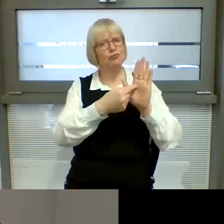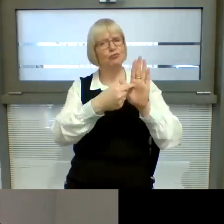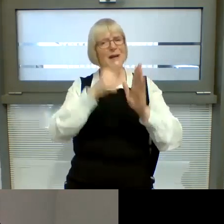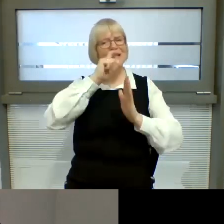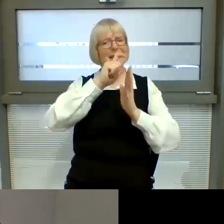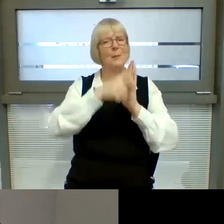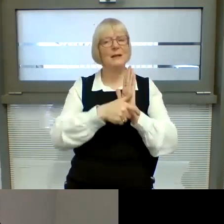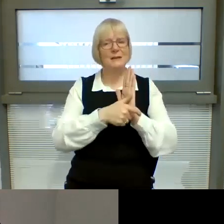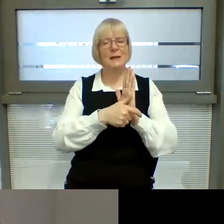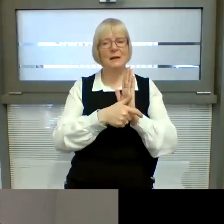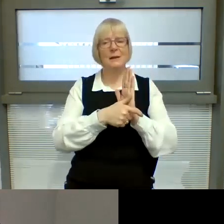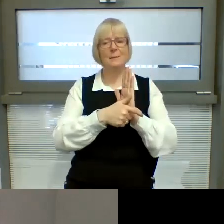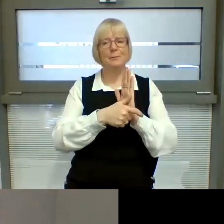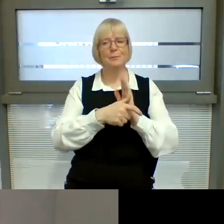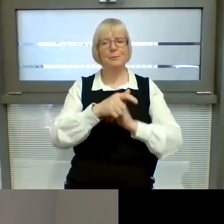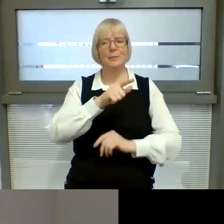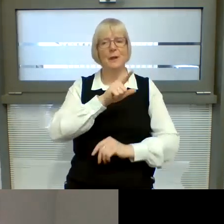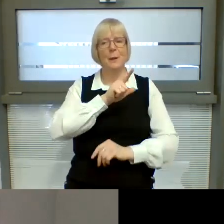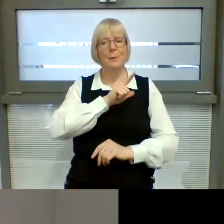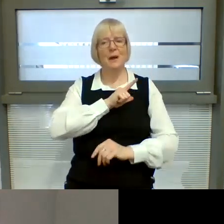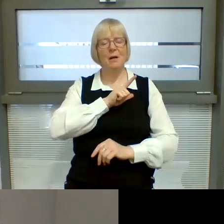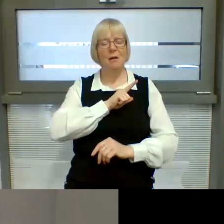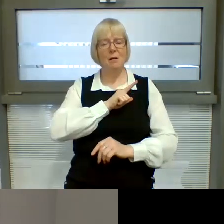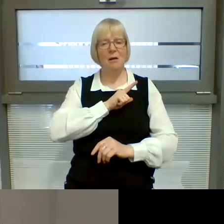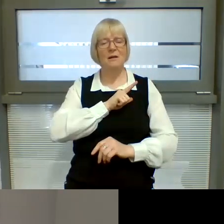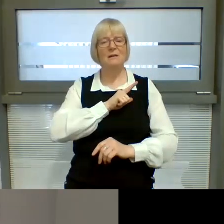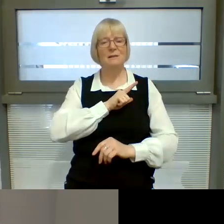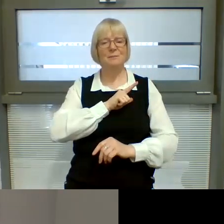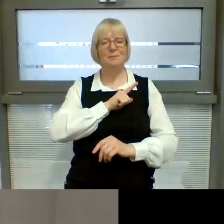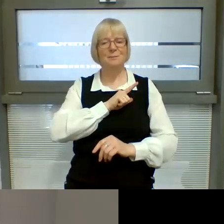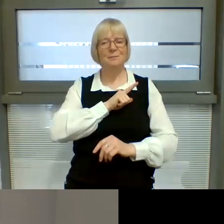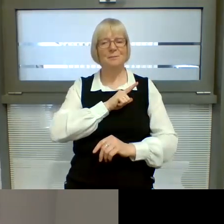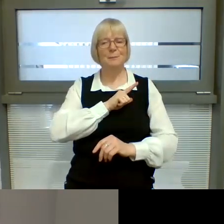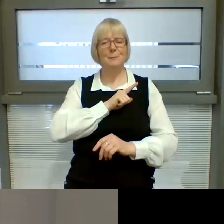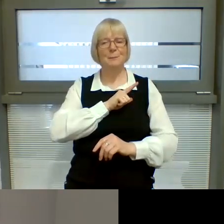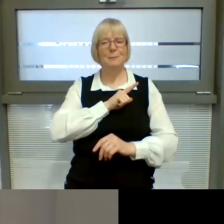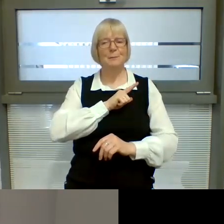very it's still something that